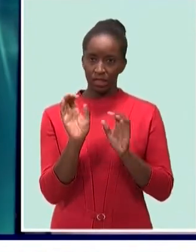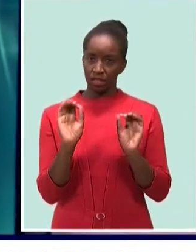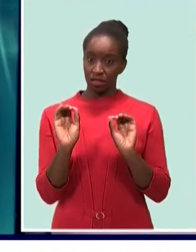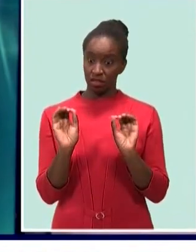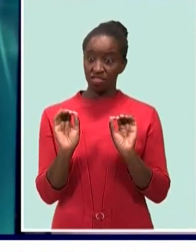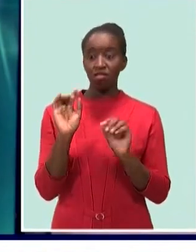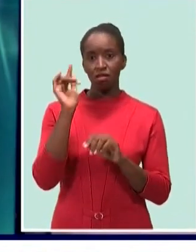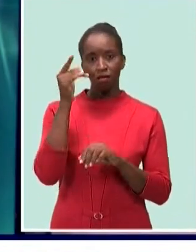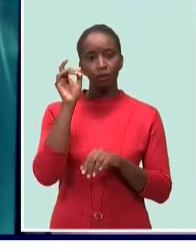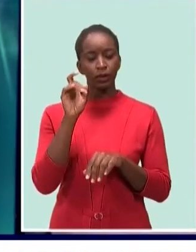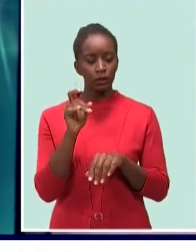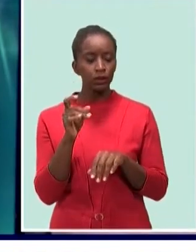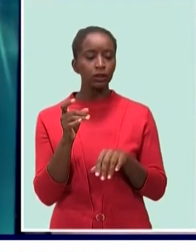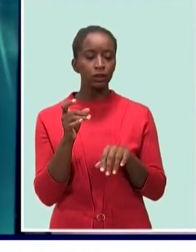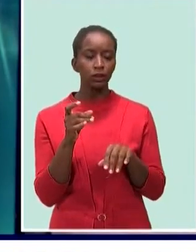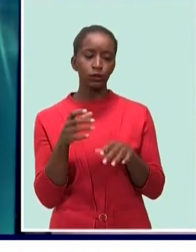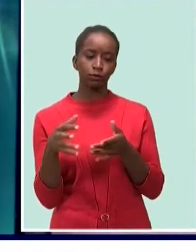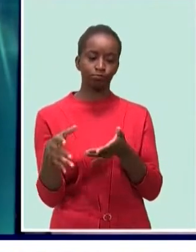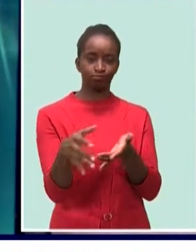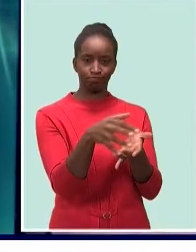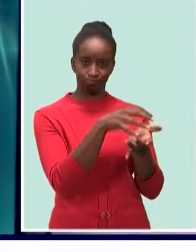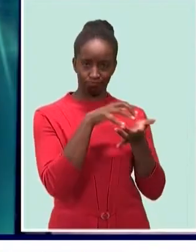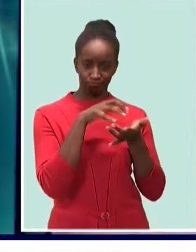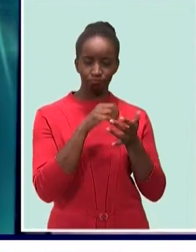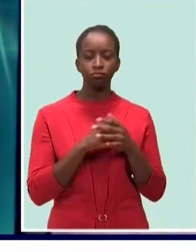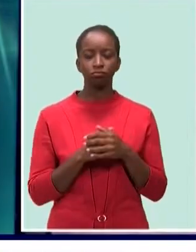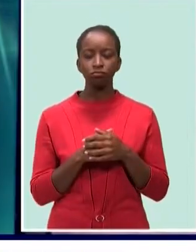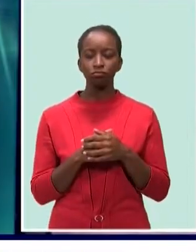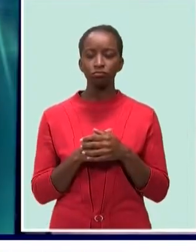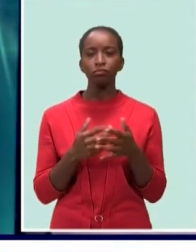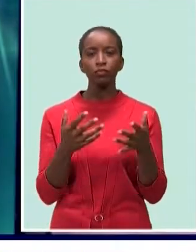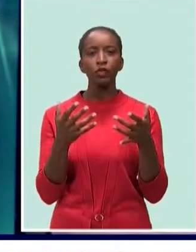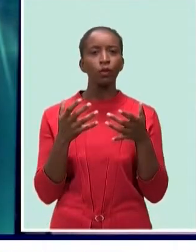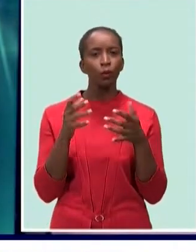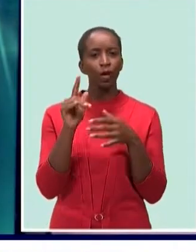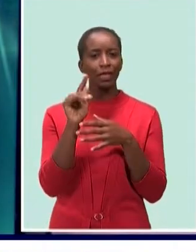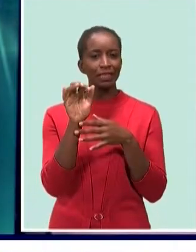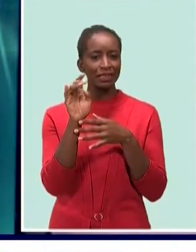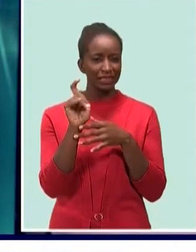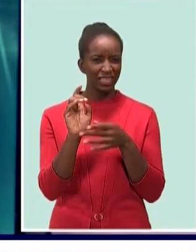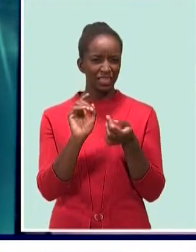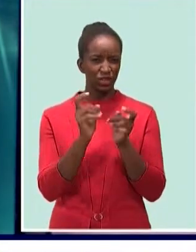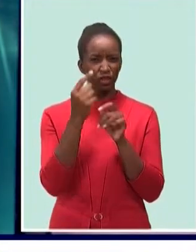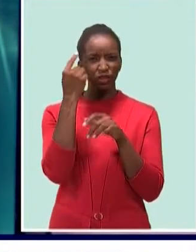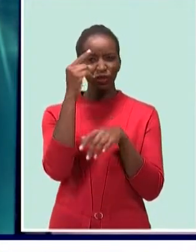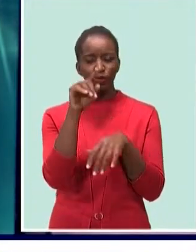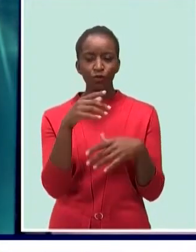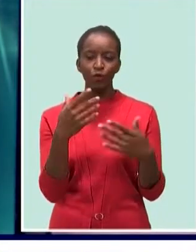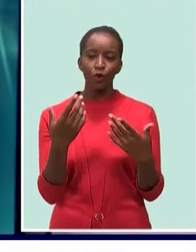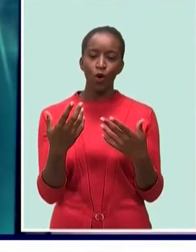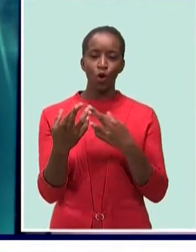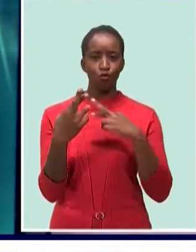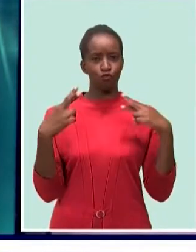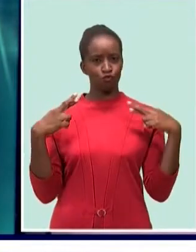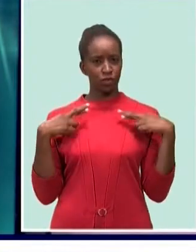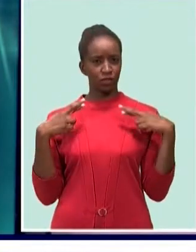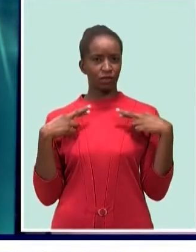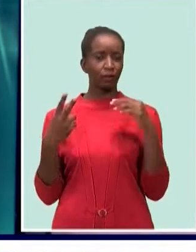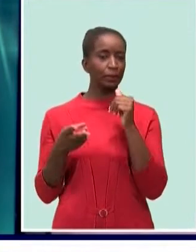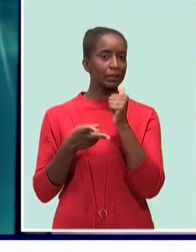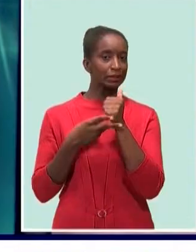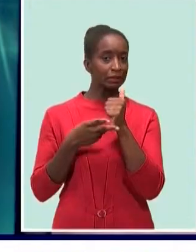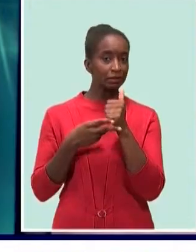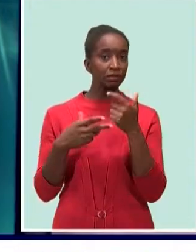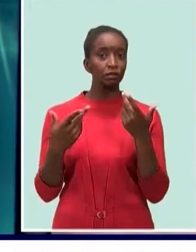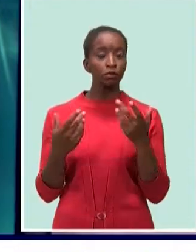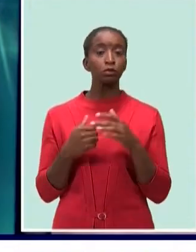of the association also wants to see some change in the taxation policy for retirement savings such as pensions, and some incentives